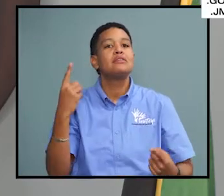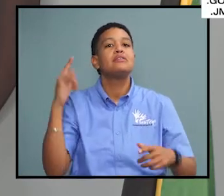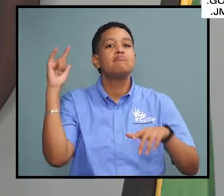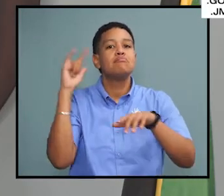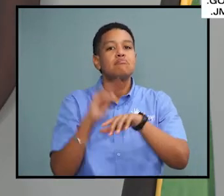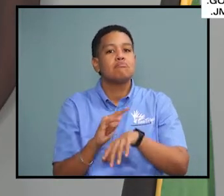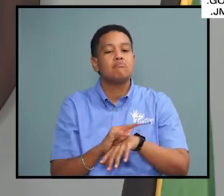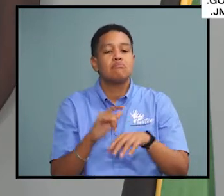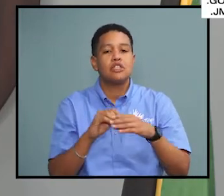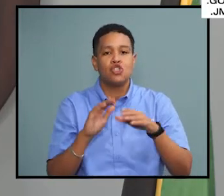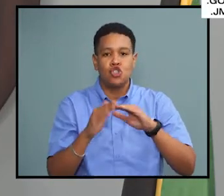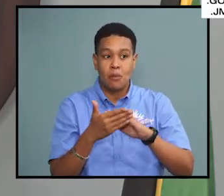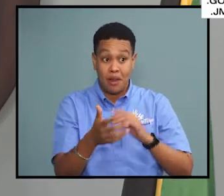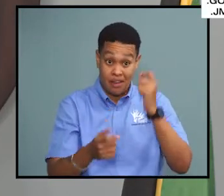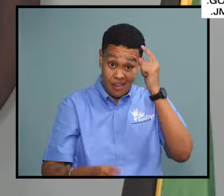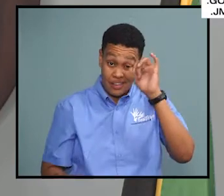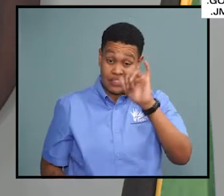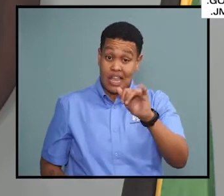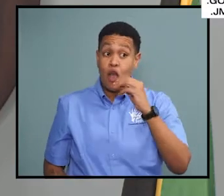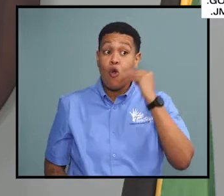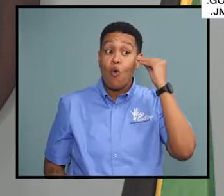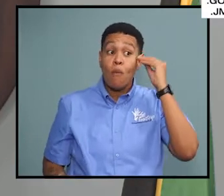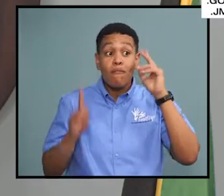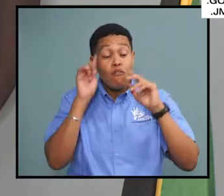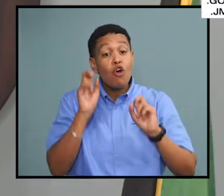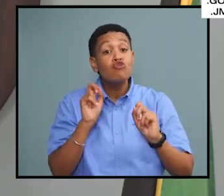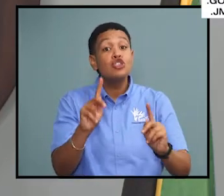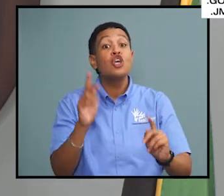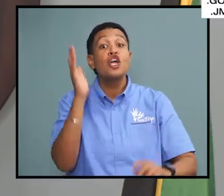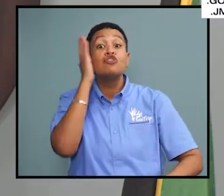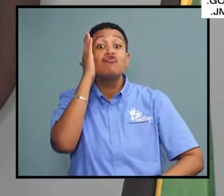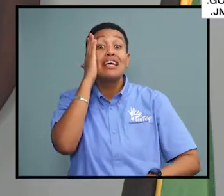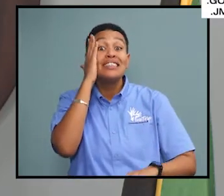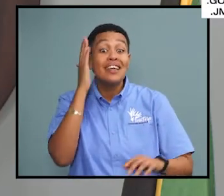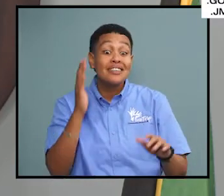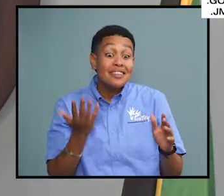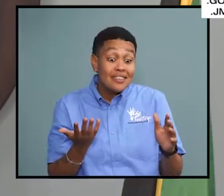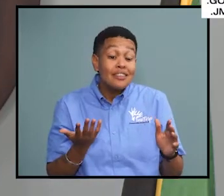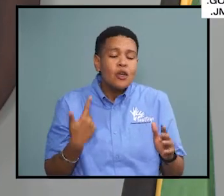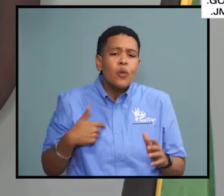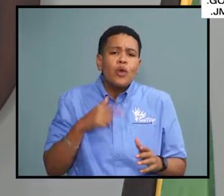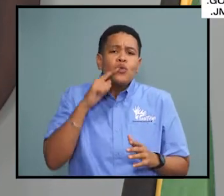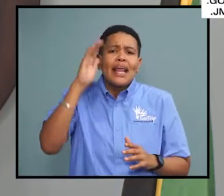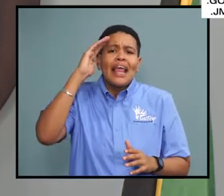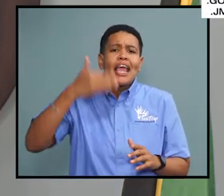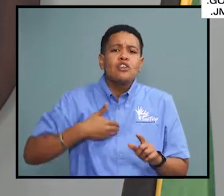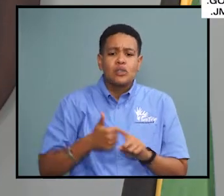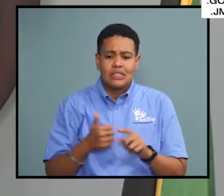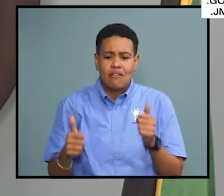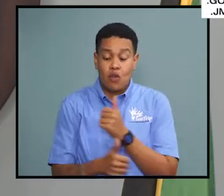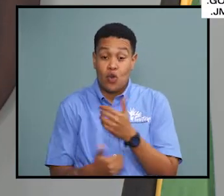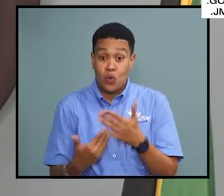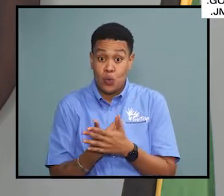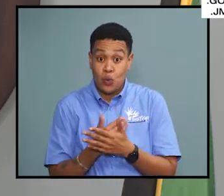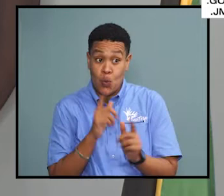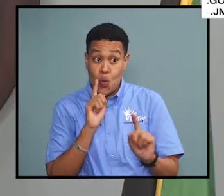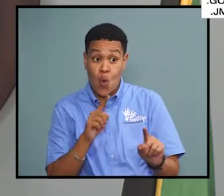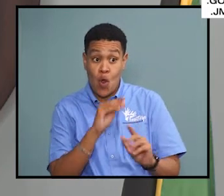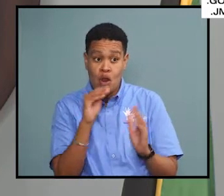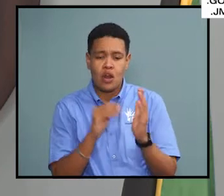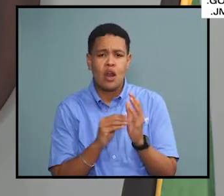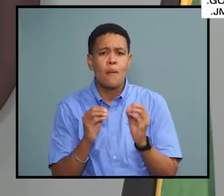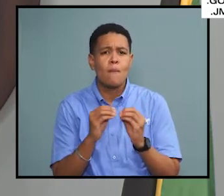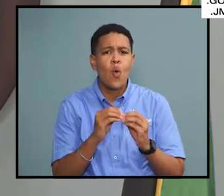Jamaica. Now, the stay-at-home for returning residents measure that we are introducing under the new order is